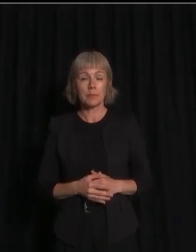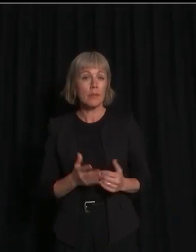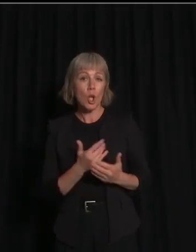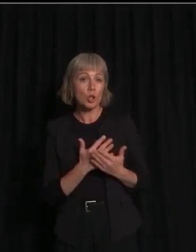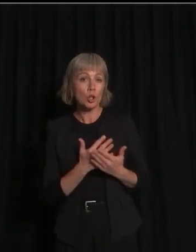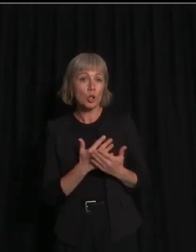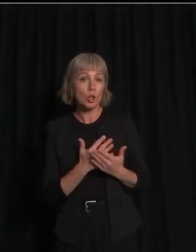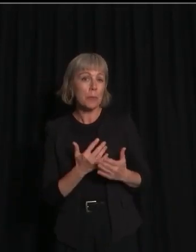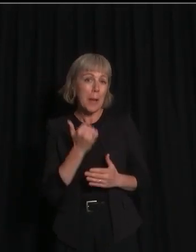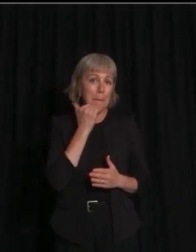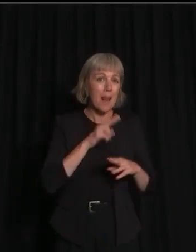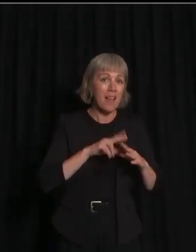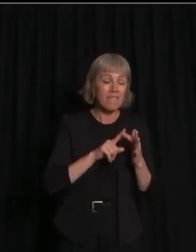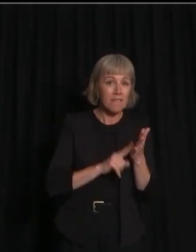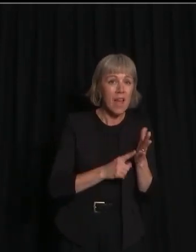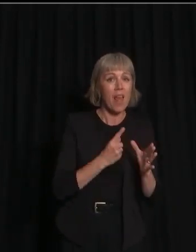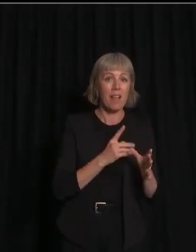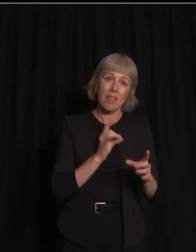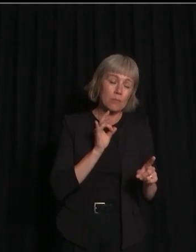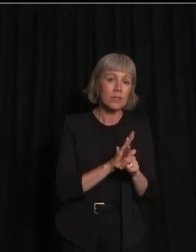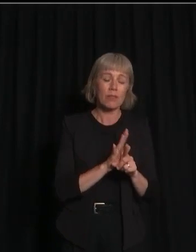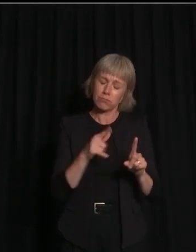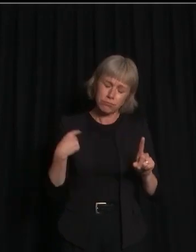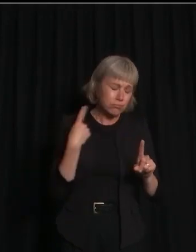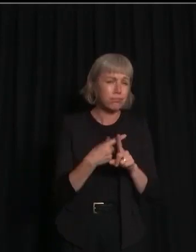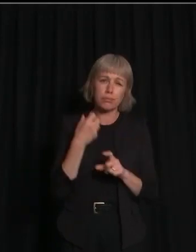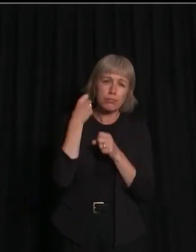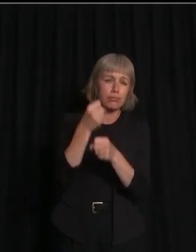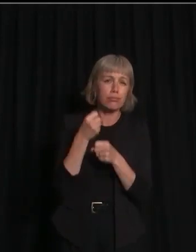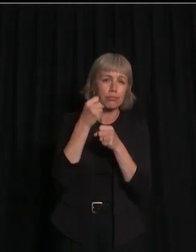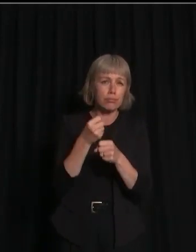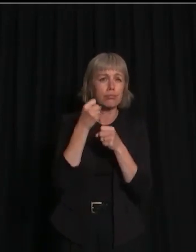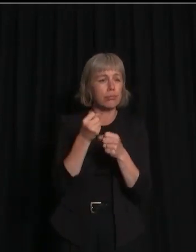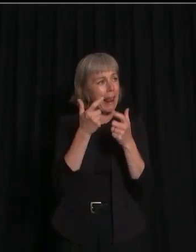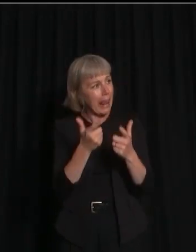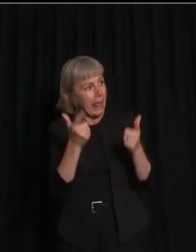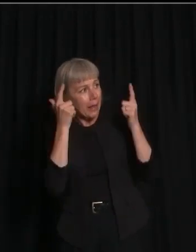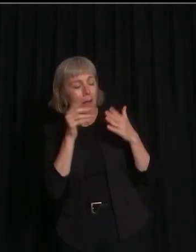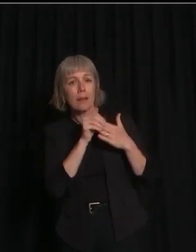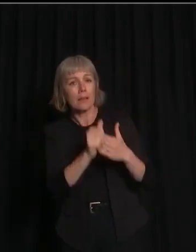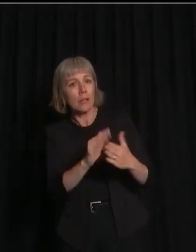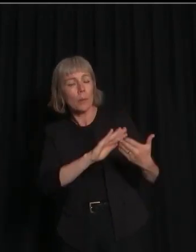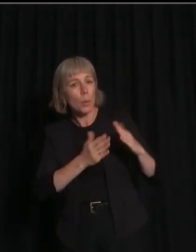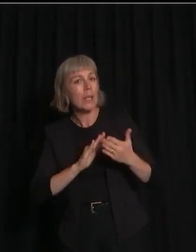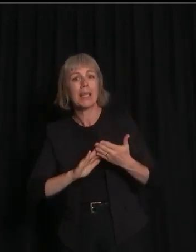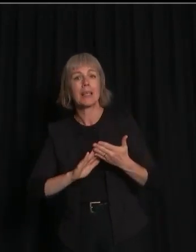strong lines of activism and leaders and warriors and all that sort of stuff is because,